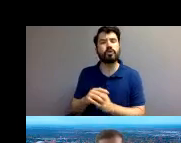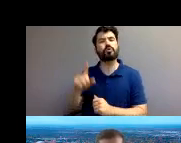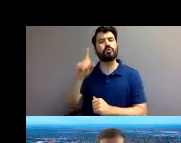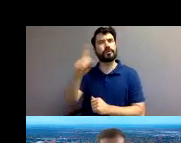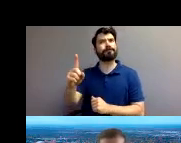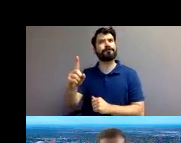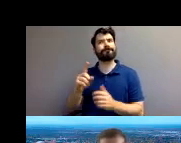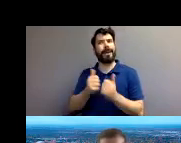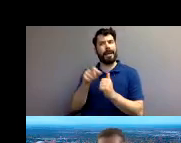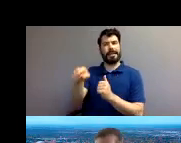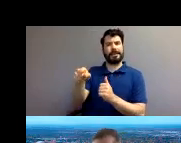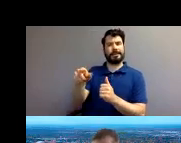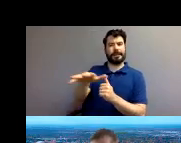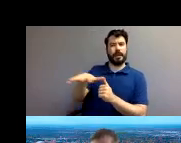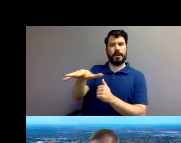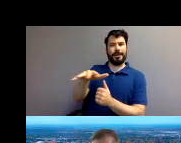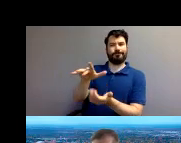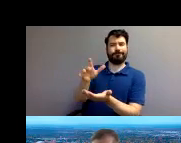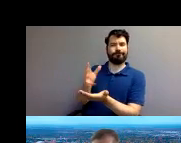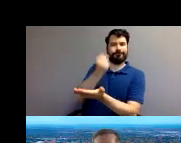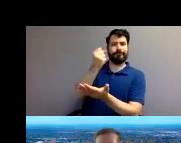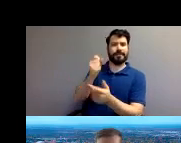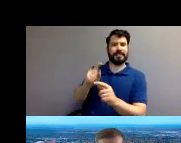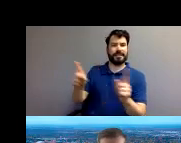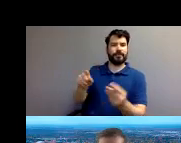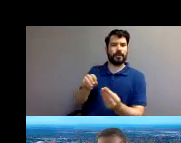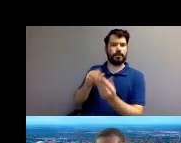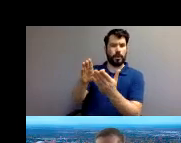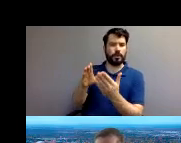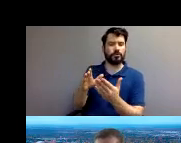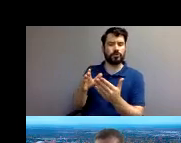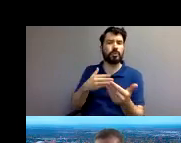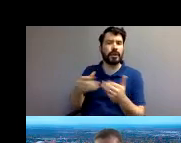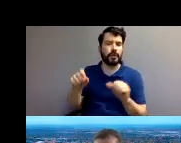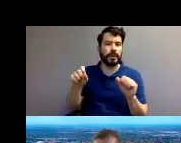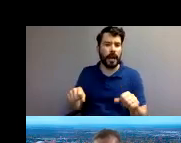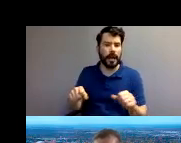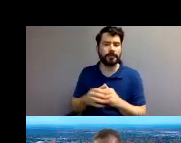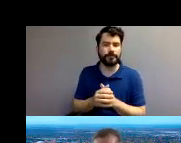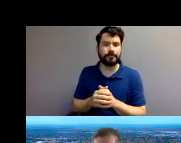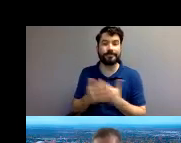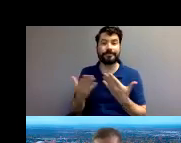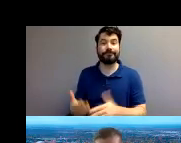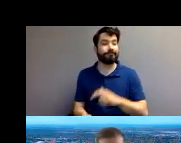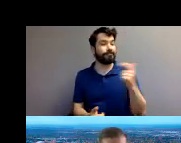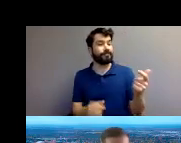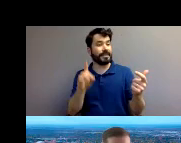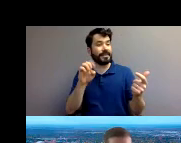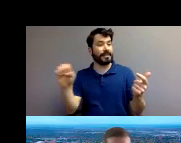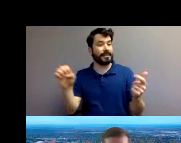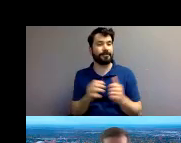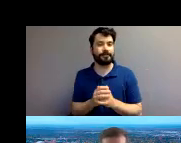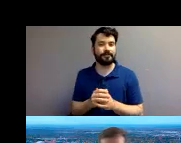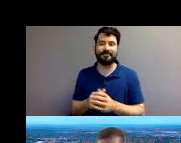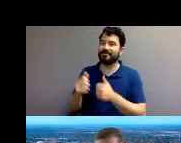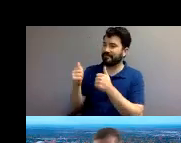whenever possible going forward. So Dee, I'll throw it back to you for next steps and how folks can engage.